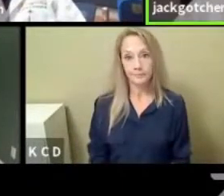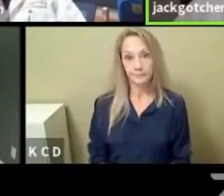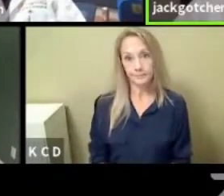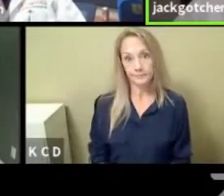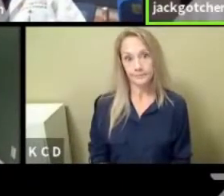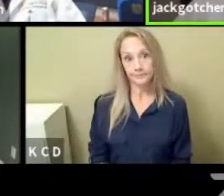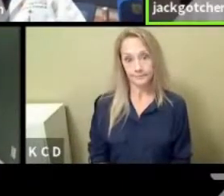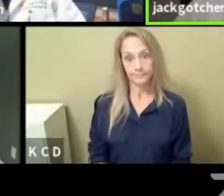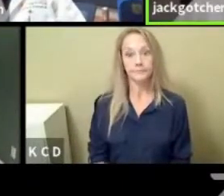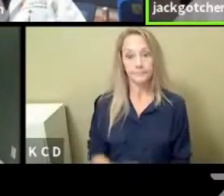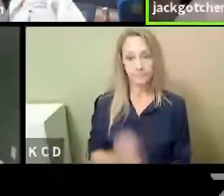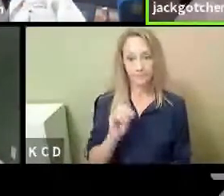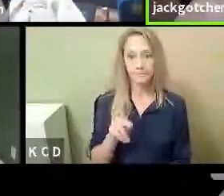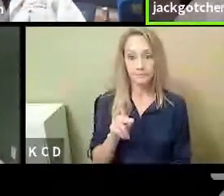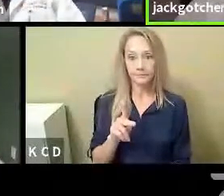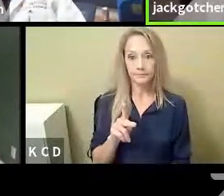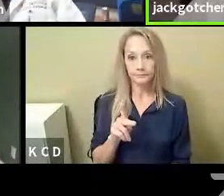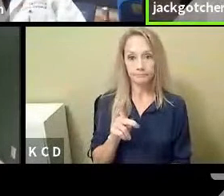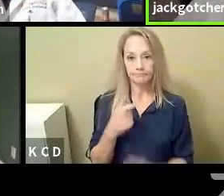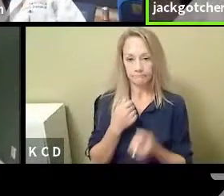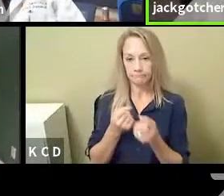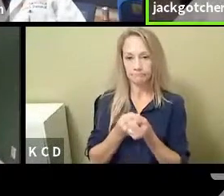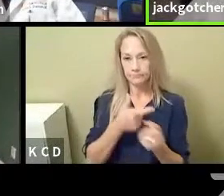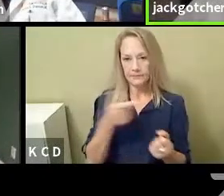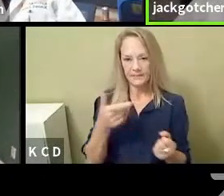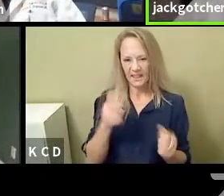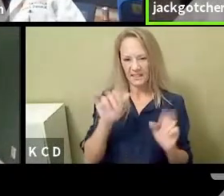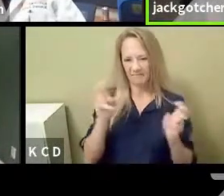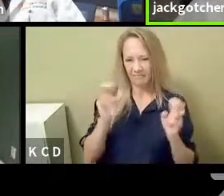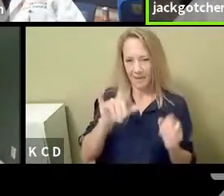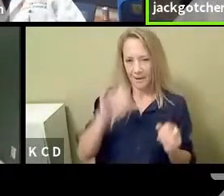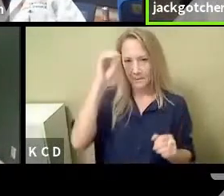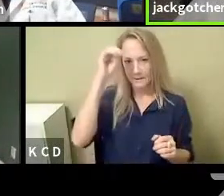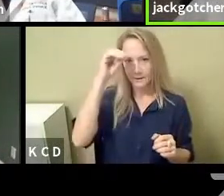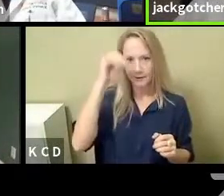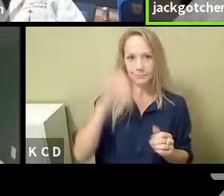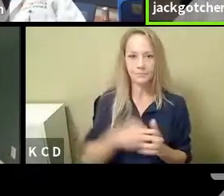have. Certainly second that opinion, Ms. Romer. Thank you.